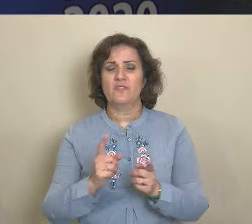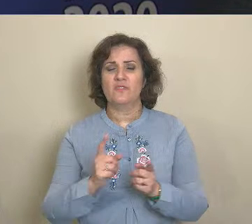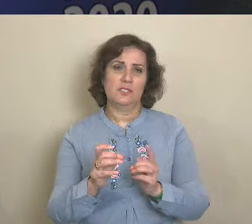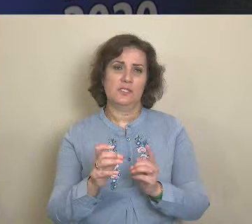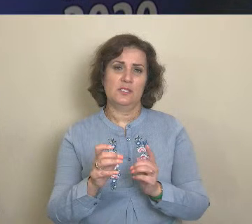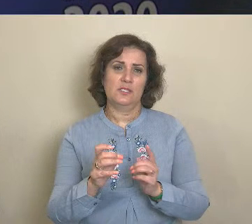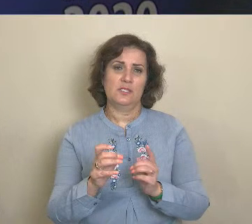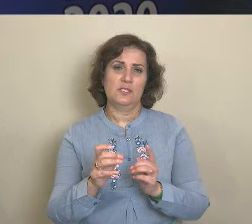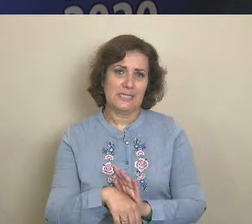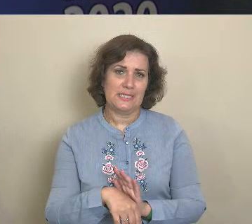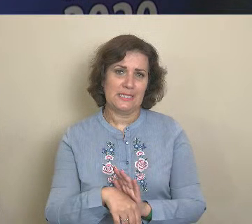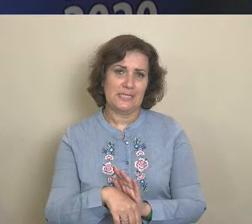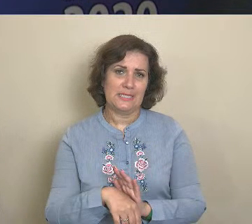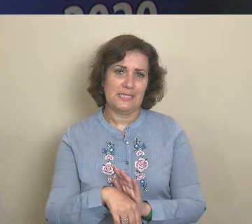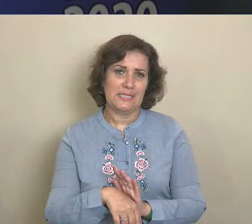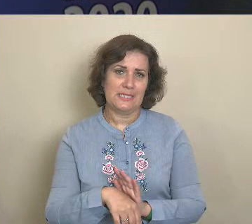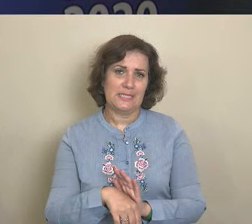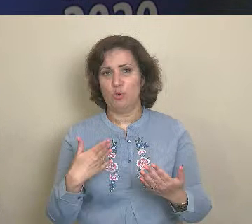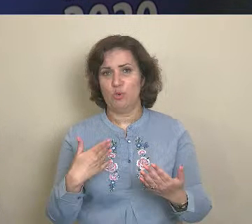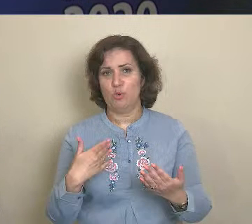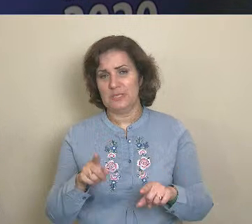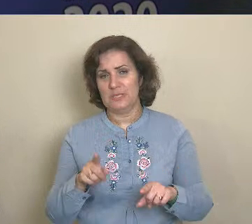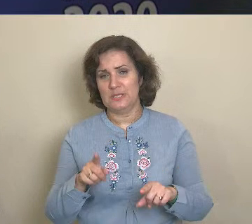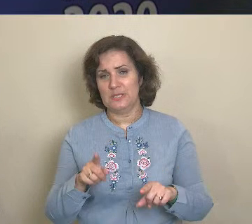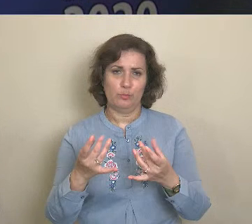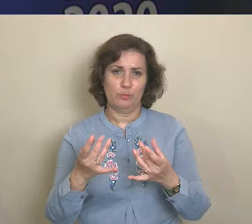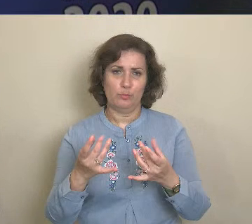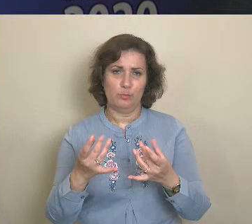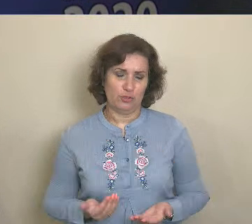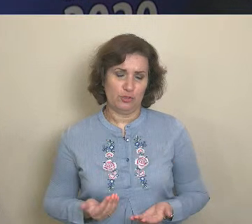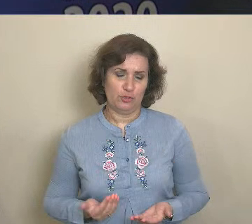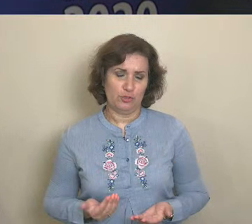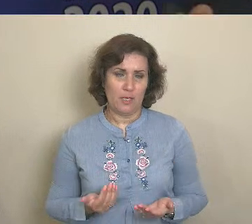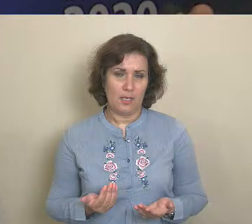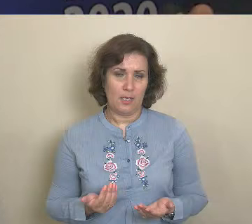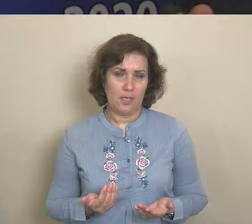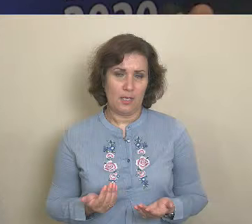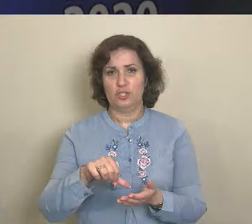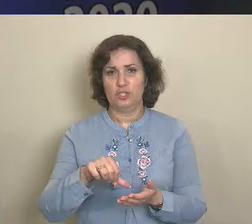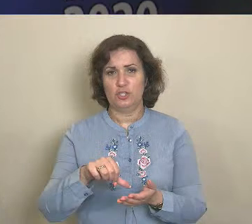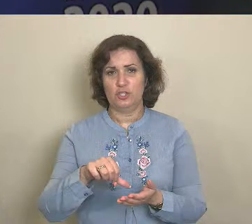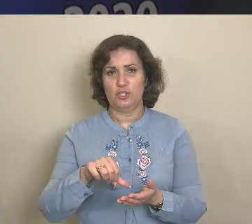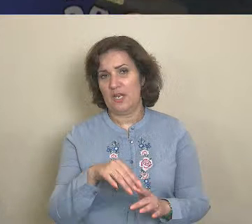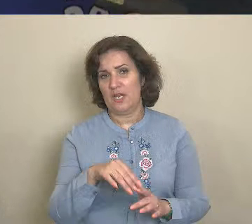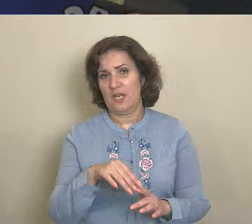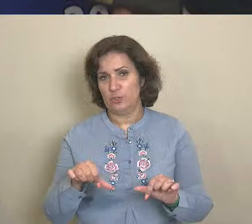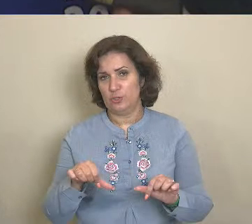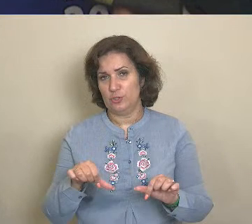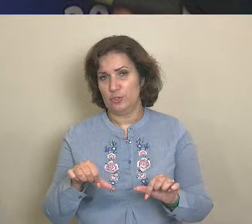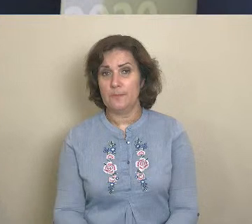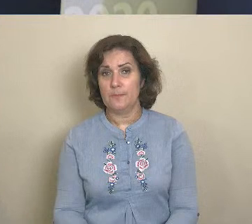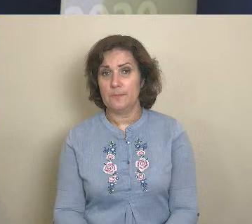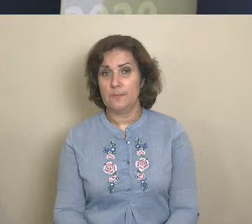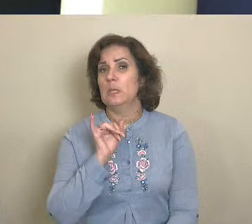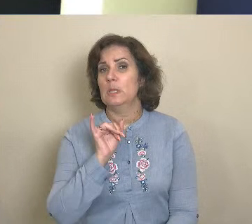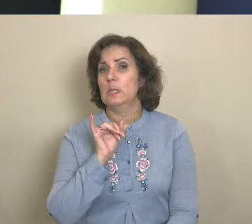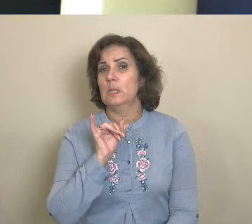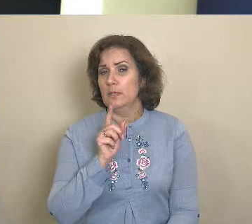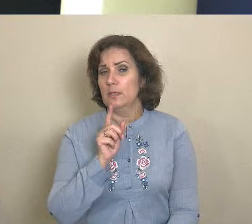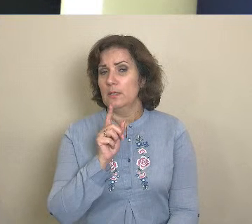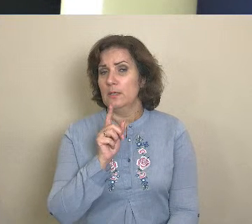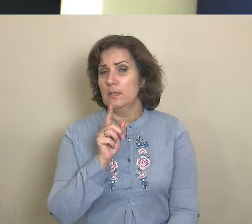uniform practice was widespread. So amendments were made. Hopefully that's going to simplify the life of